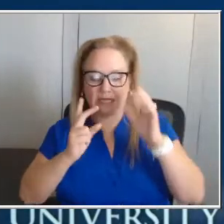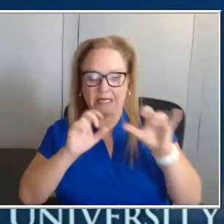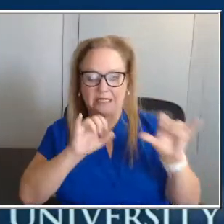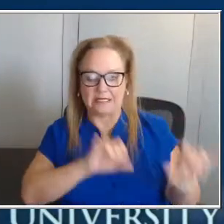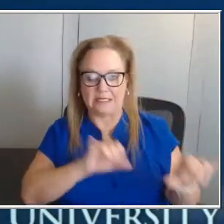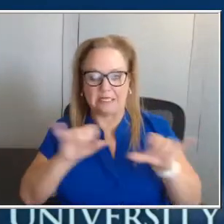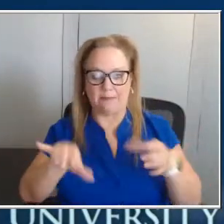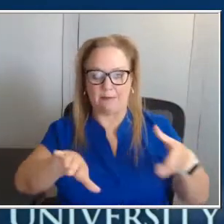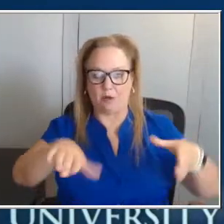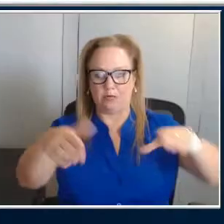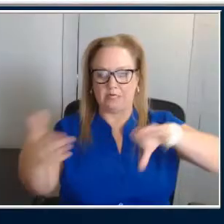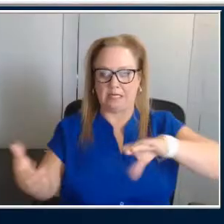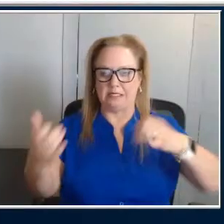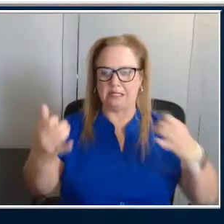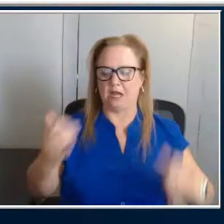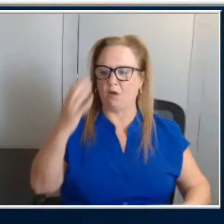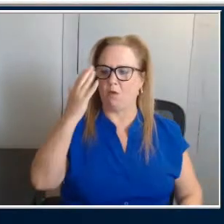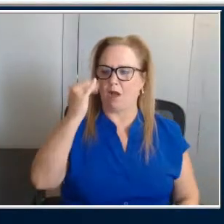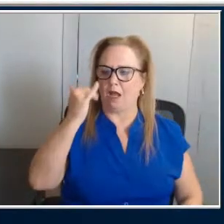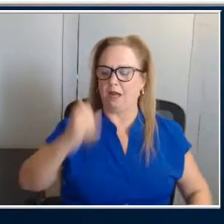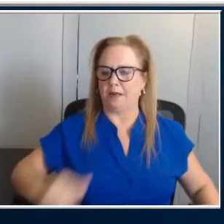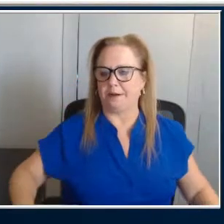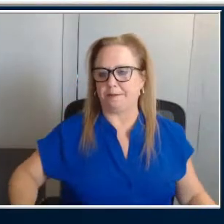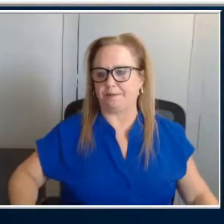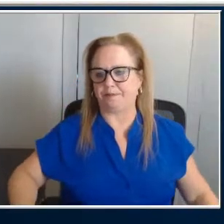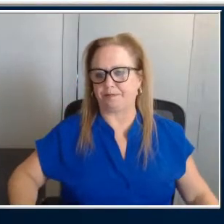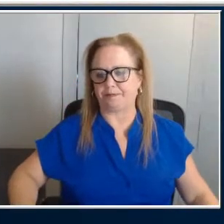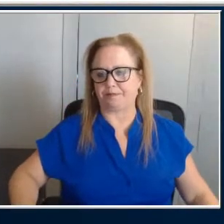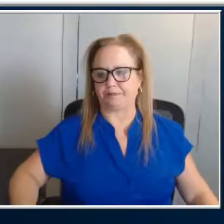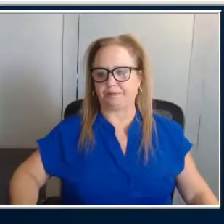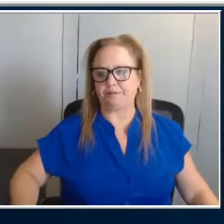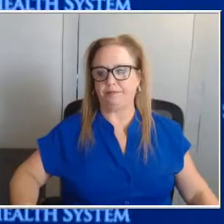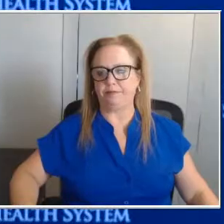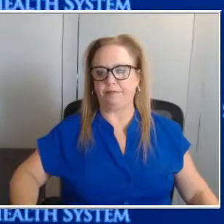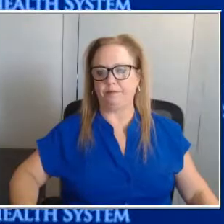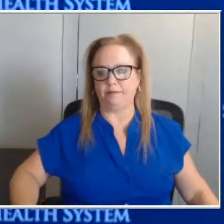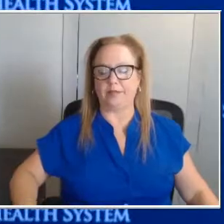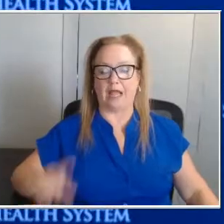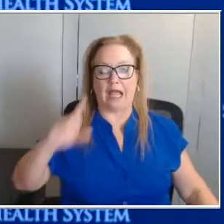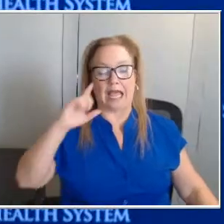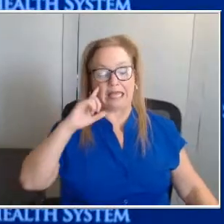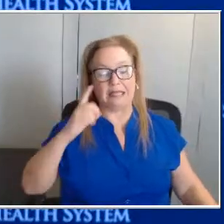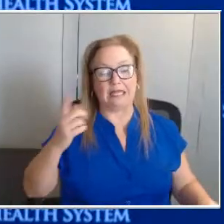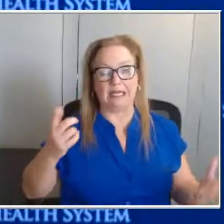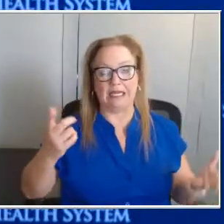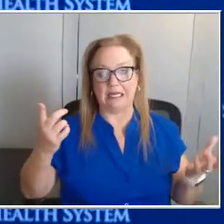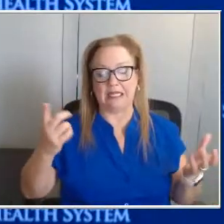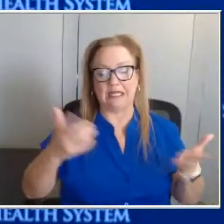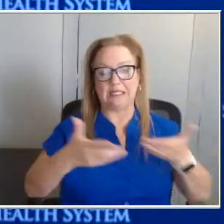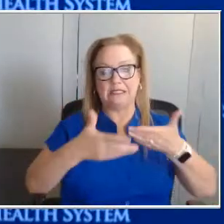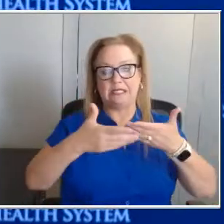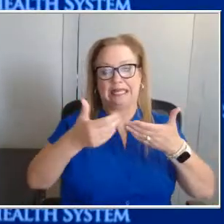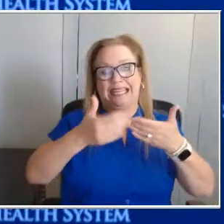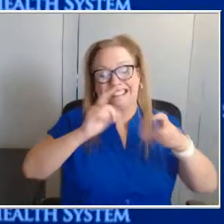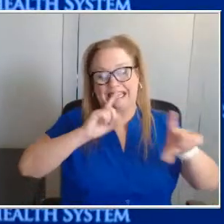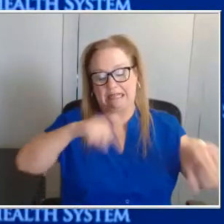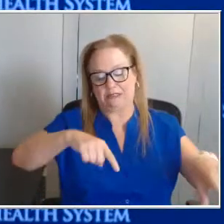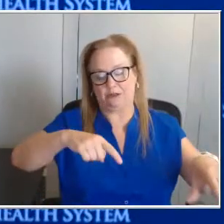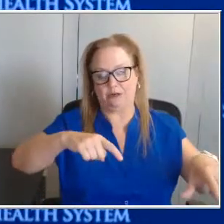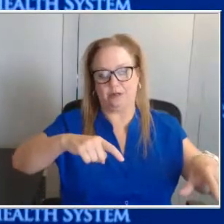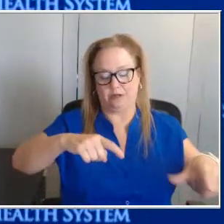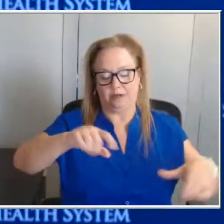right now. Why do you think that is? Yeah. I mean, I think it's a fairly easy answer. Certainly there